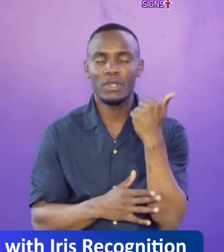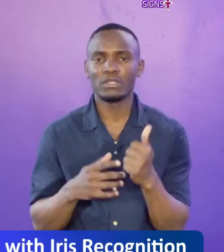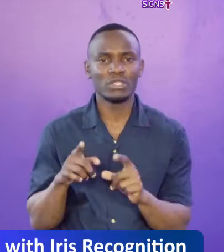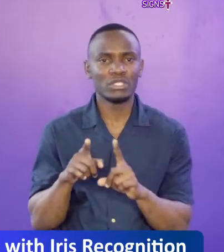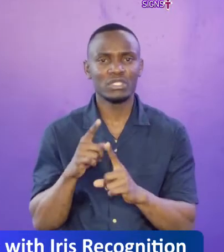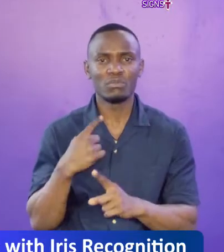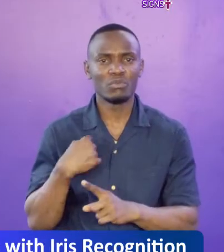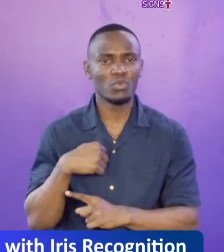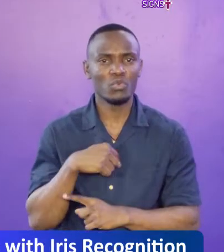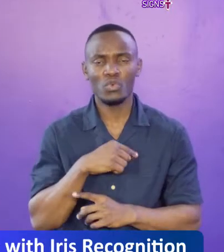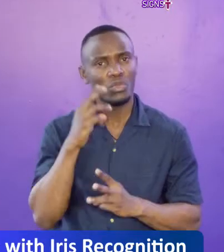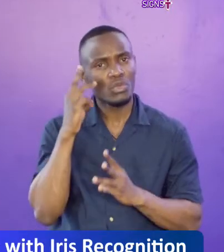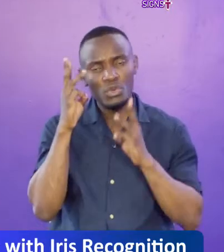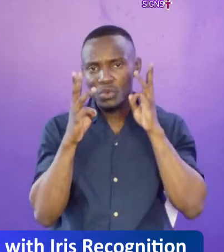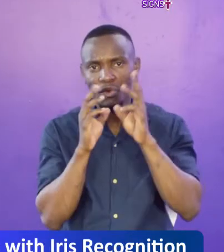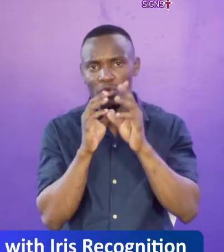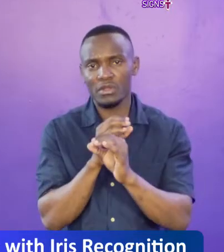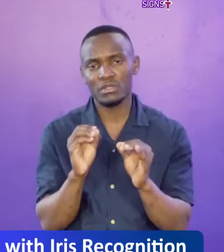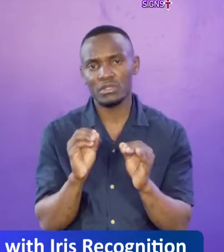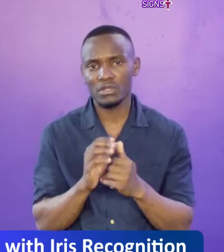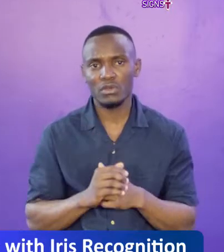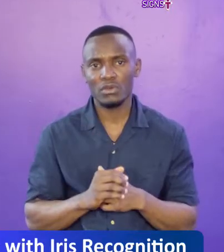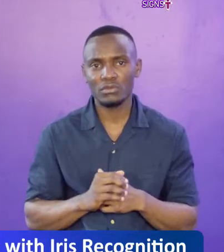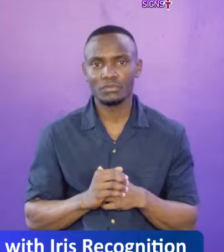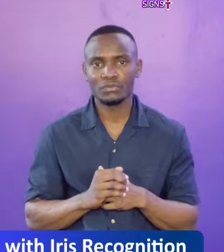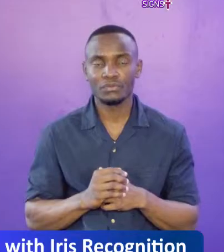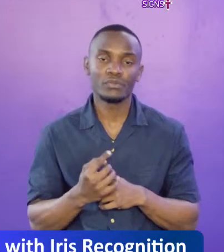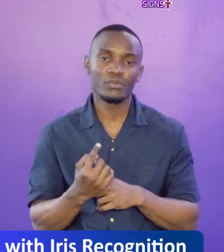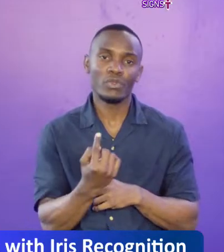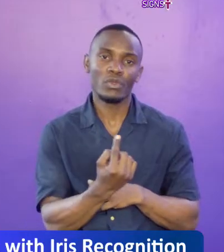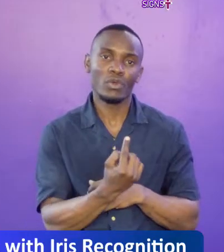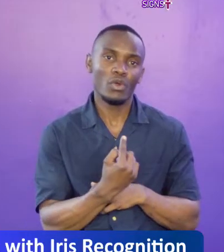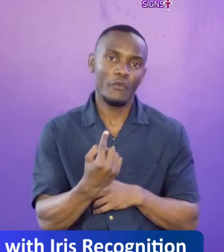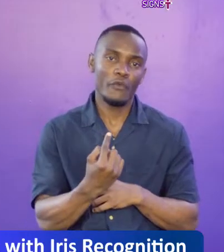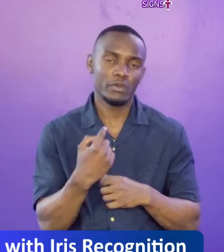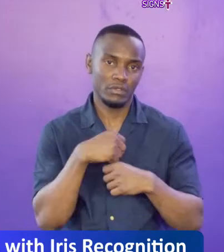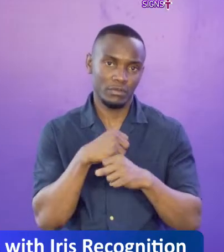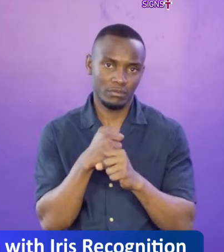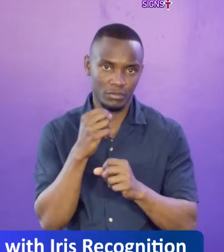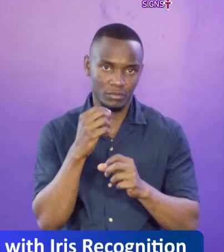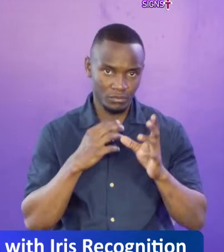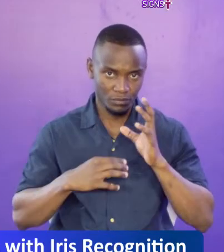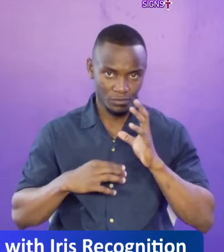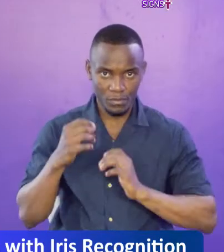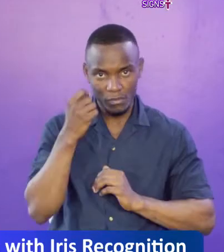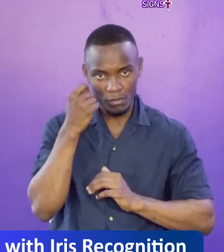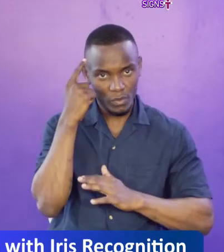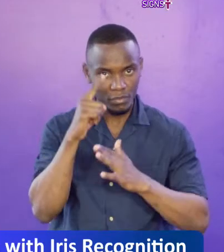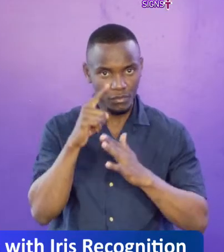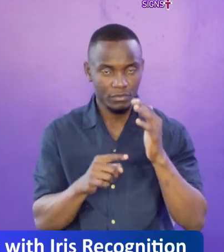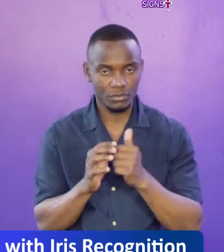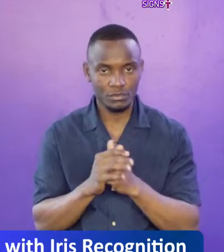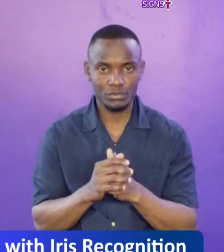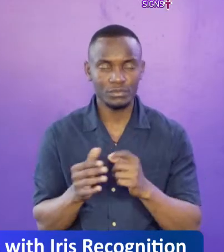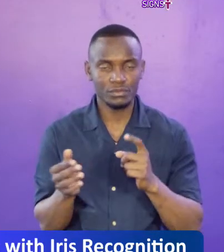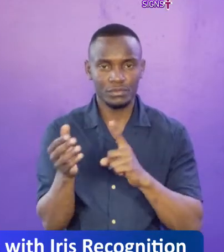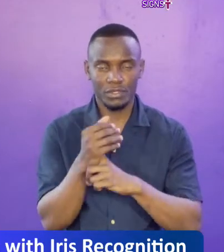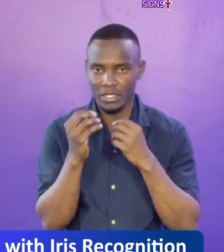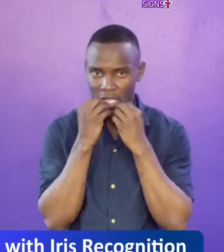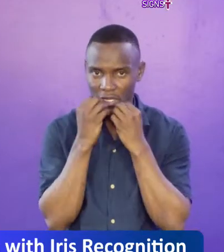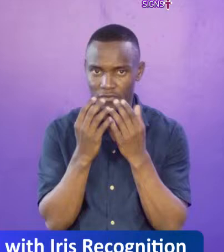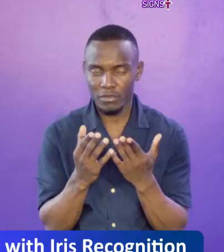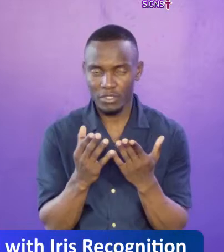alarmed. What Yeah. I just need citizens to understand is be informed. Be informed